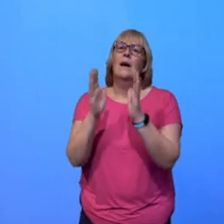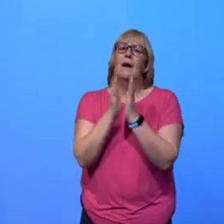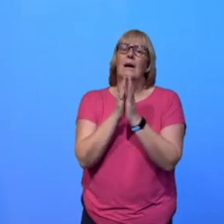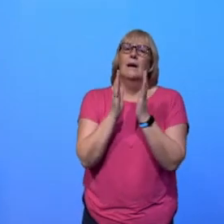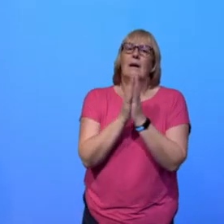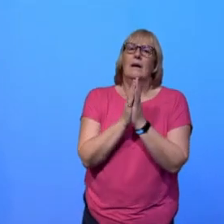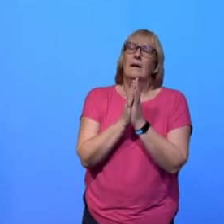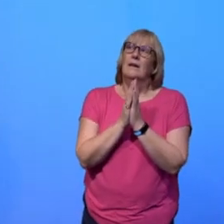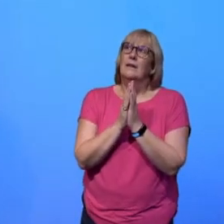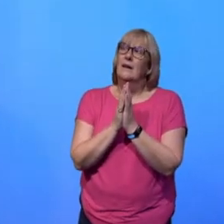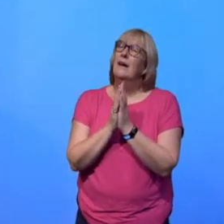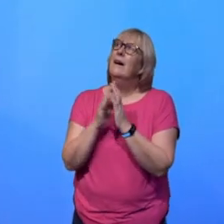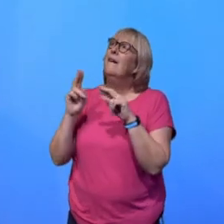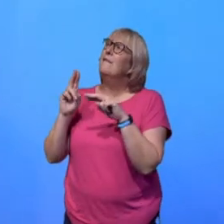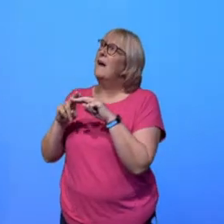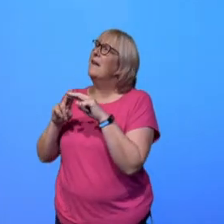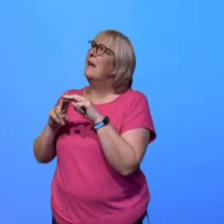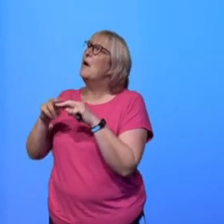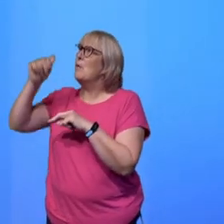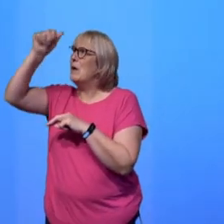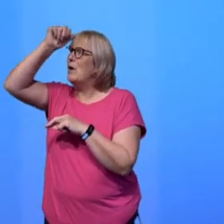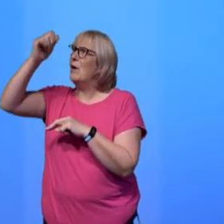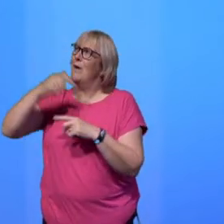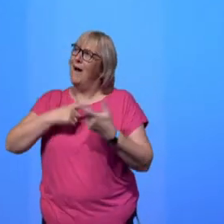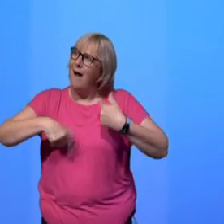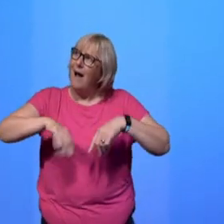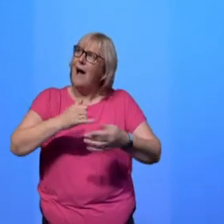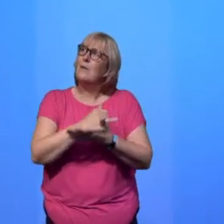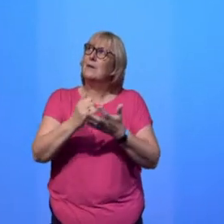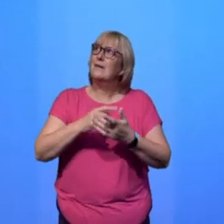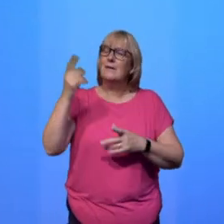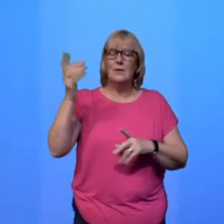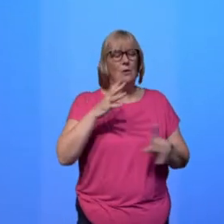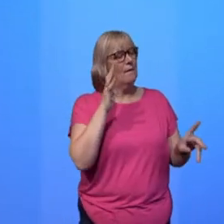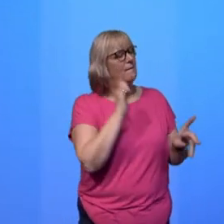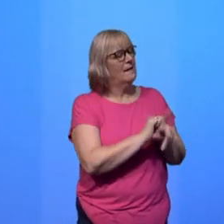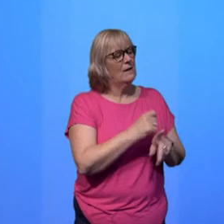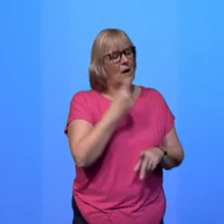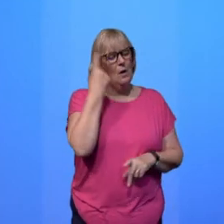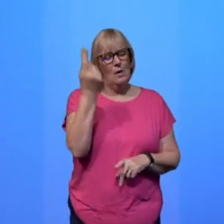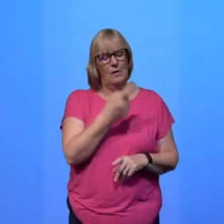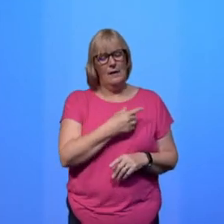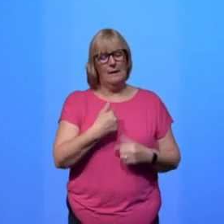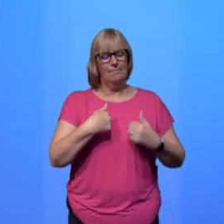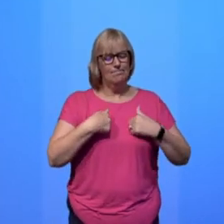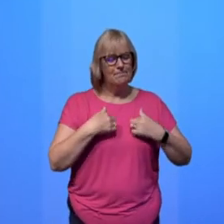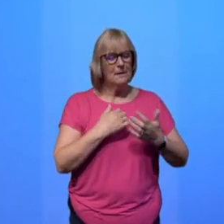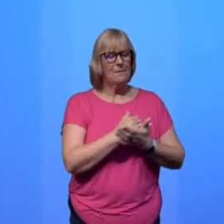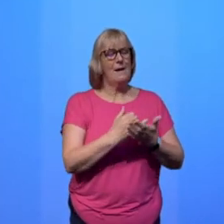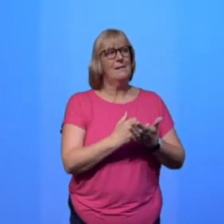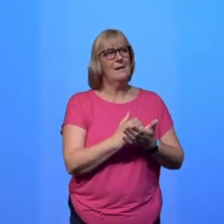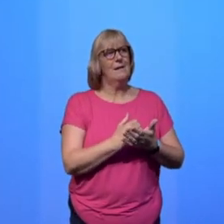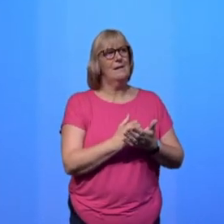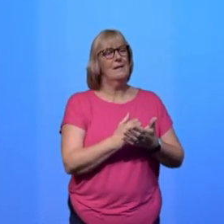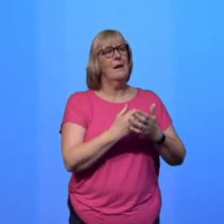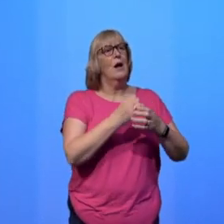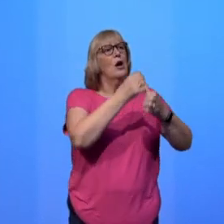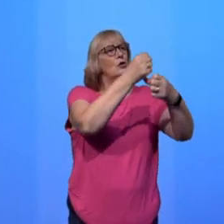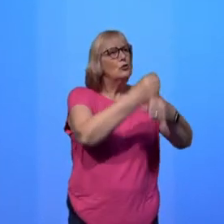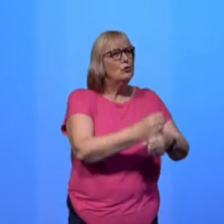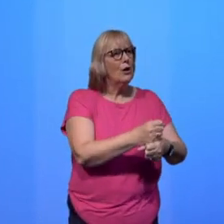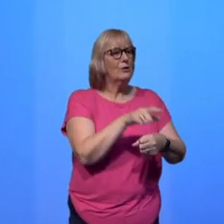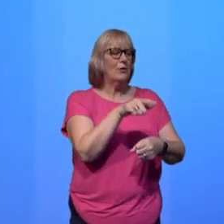sure your sin will find you out. Lord, we think of ourselves and our home churches. We think of the mess that there's been over the last 2 years.